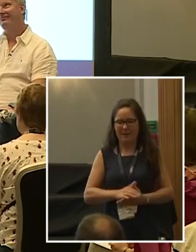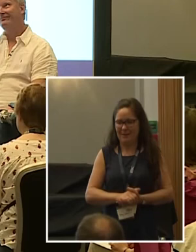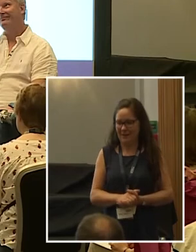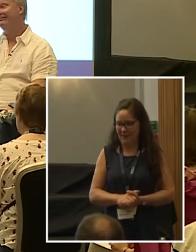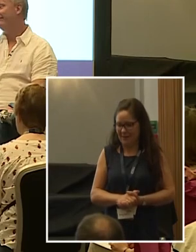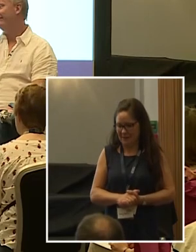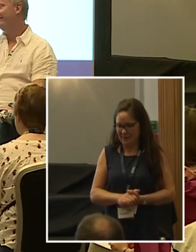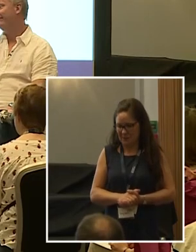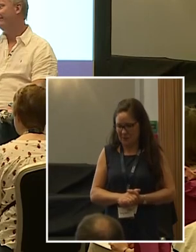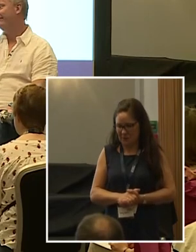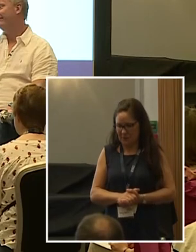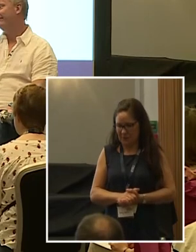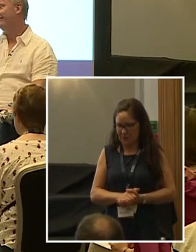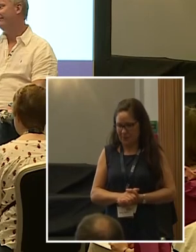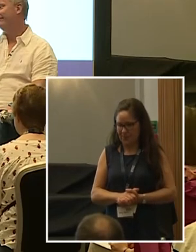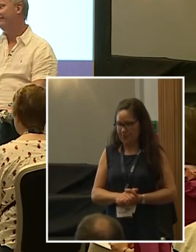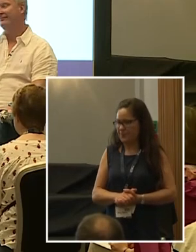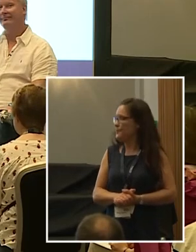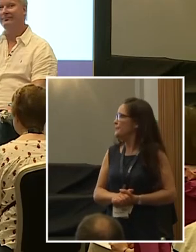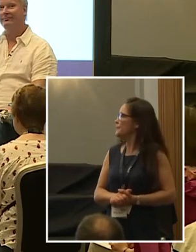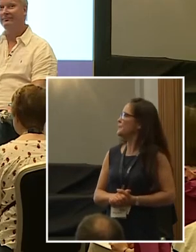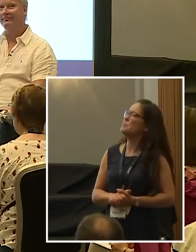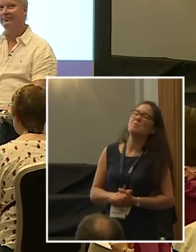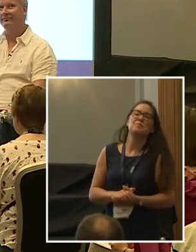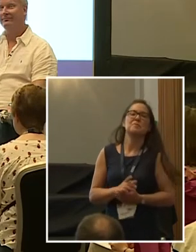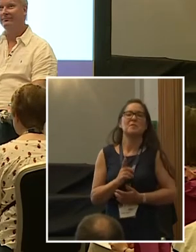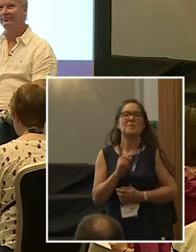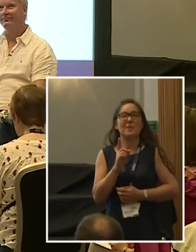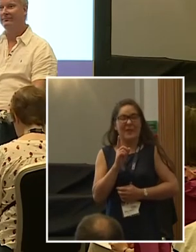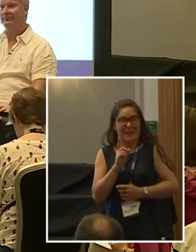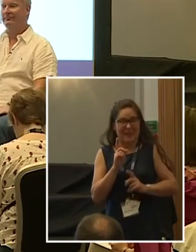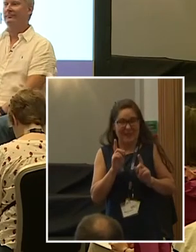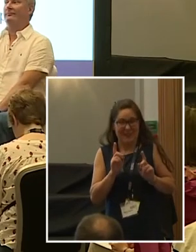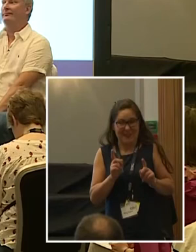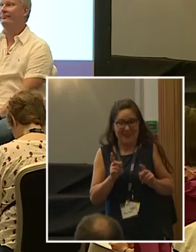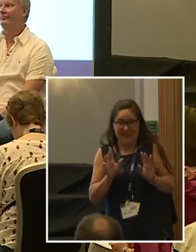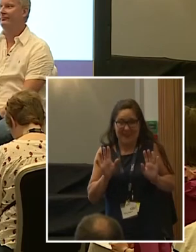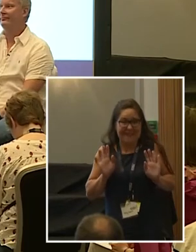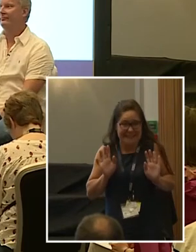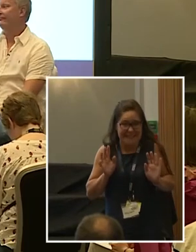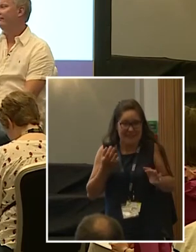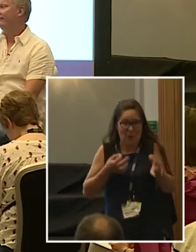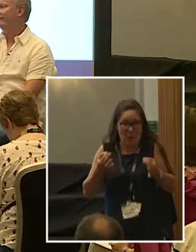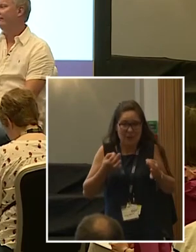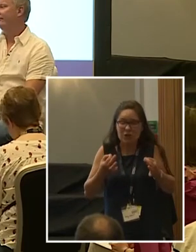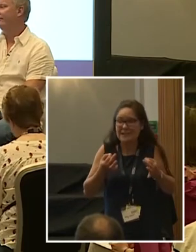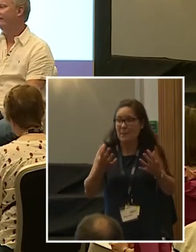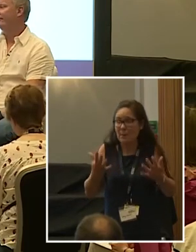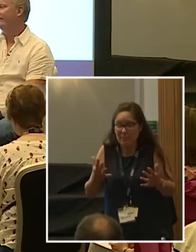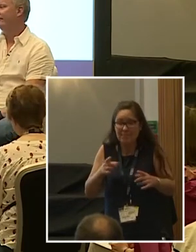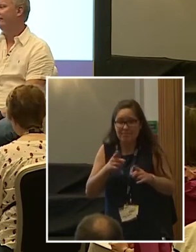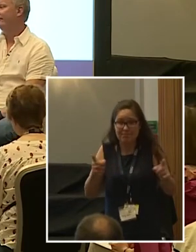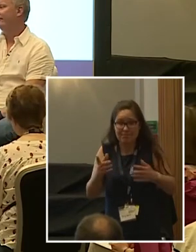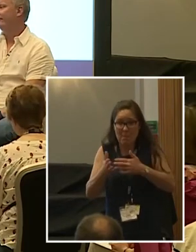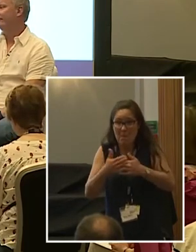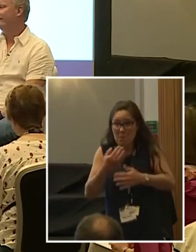There is. Have we run? Okay, I think that's probably all we've got time for. But if you do still have a question that